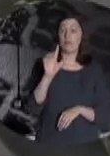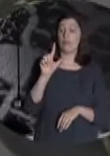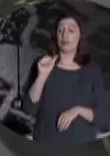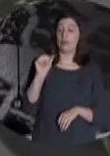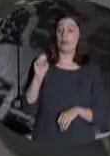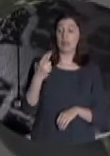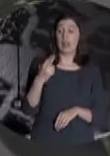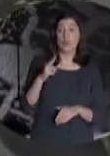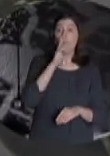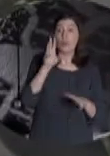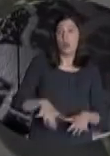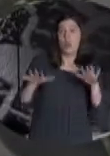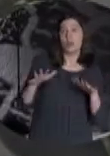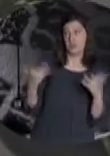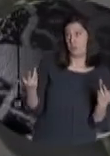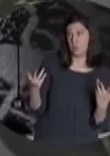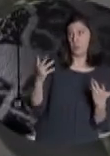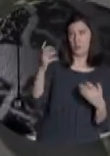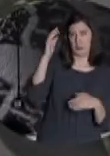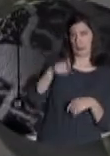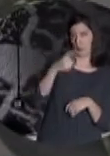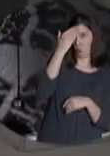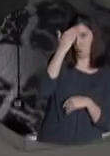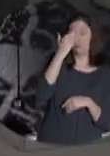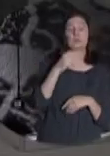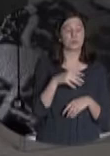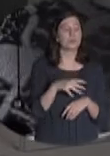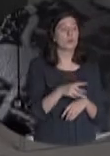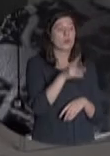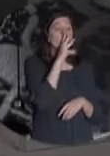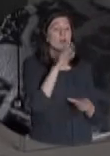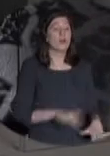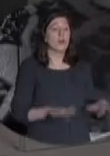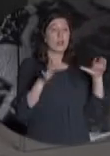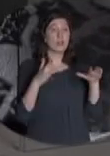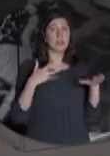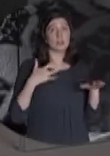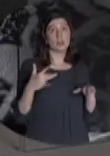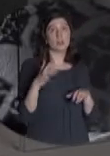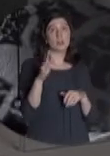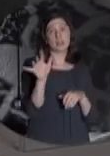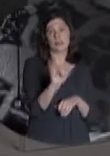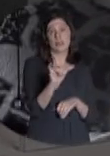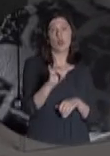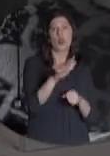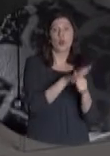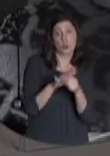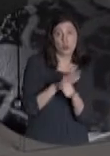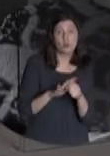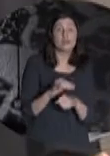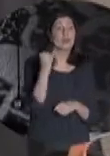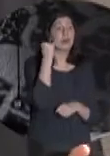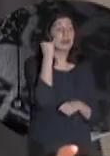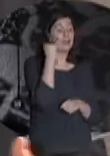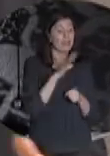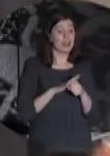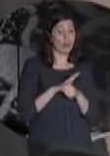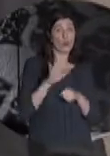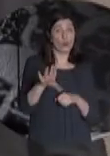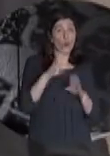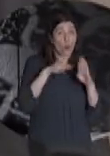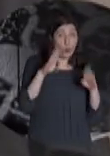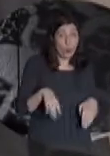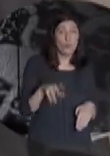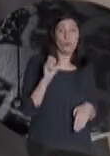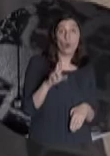out for, whether it is a watch or a warning? Sure. Well, flooding generally tends to happen historically in the same kinds of places. So if you have an area in your